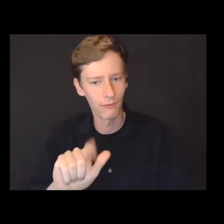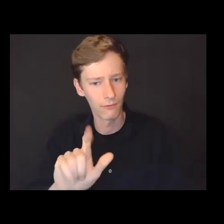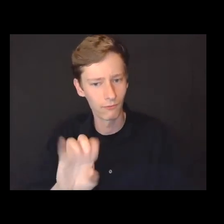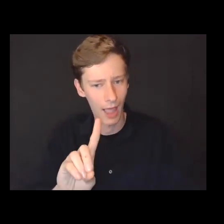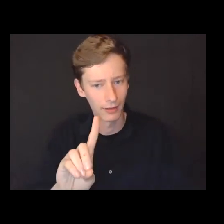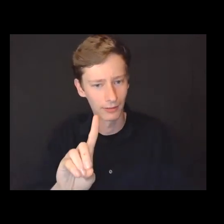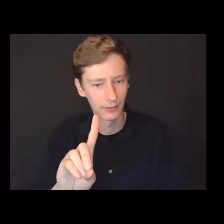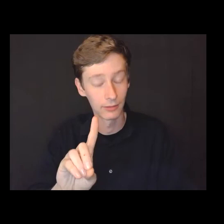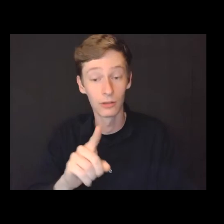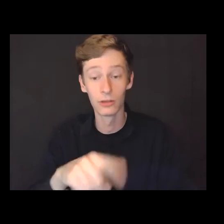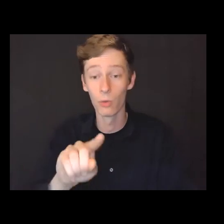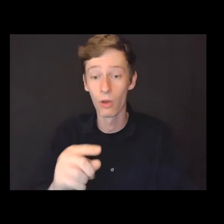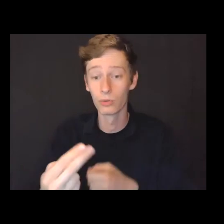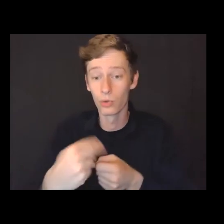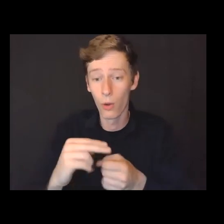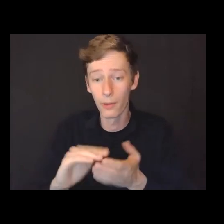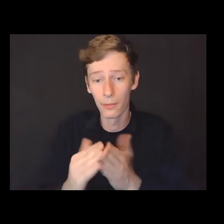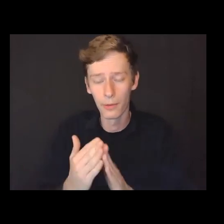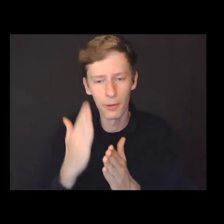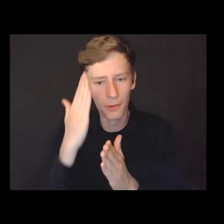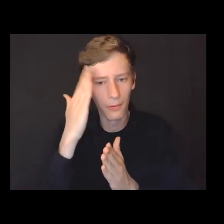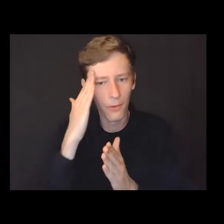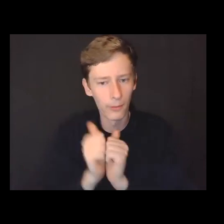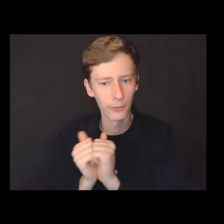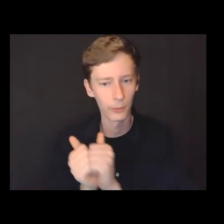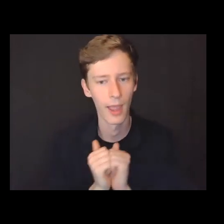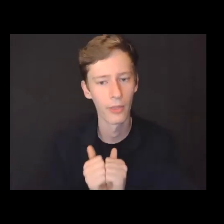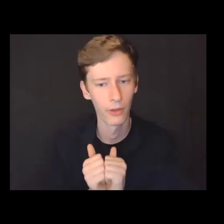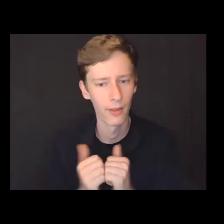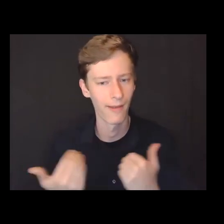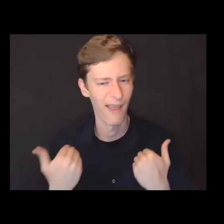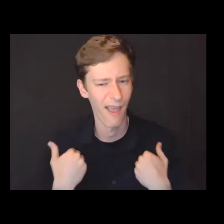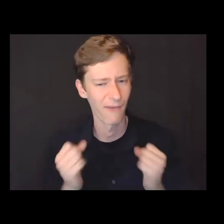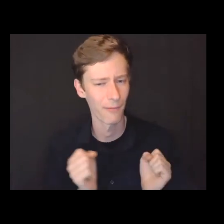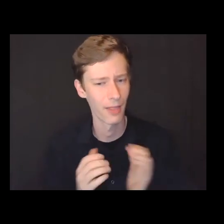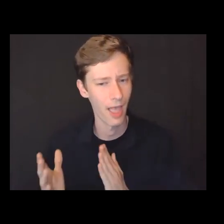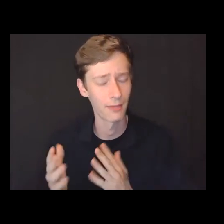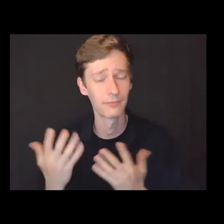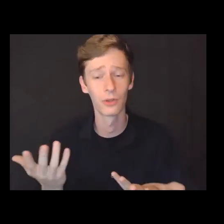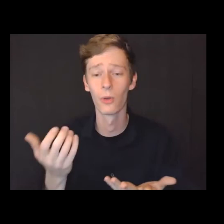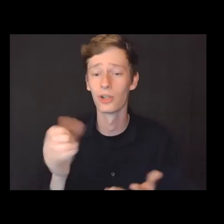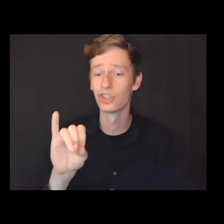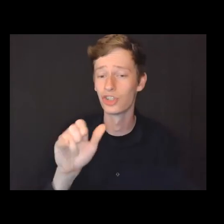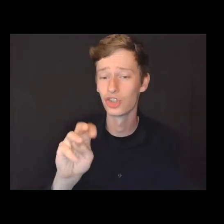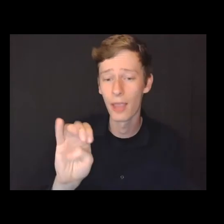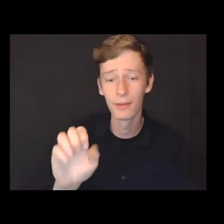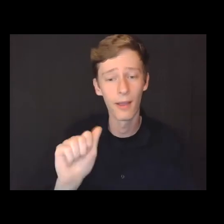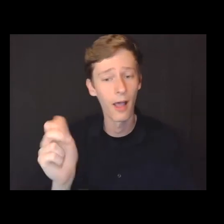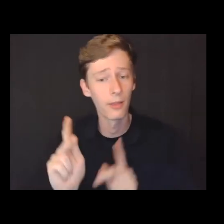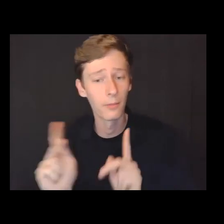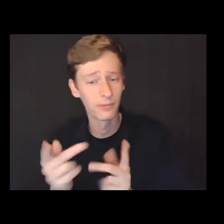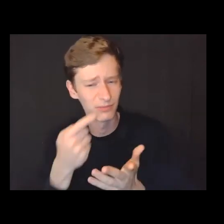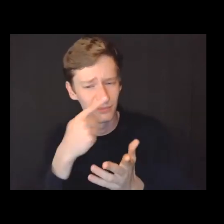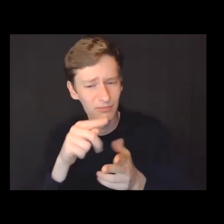you are not alone in this, that we have a plan of action, that we are in this together. And so Jamie or other folks on here, real quickly, would you like